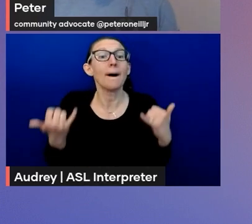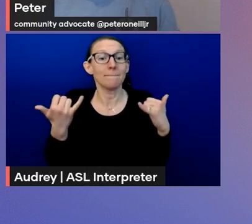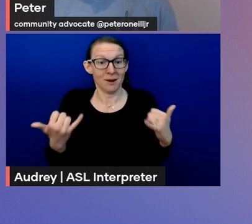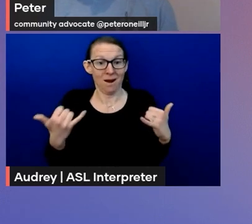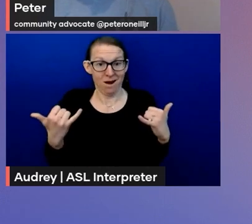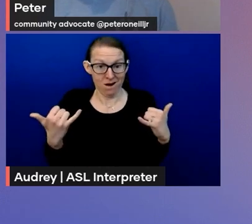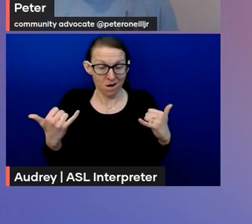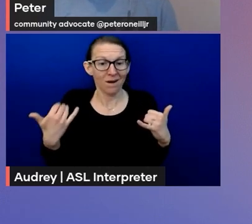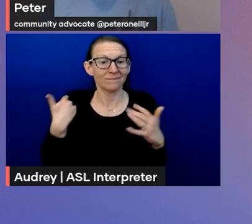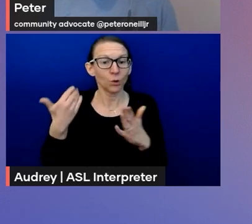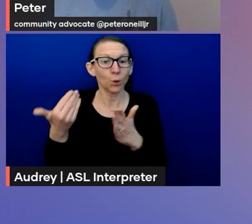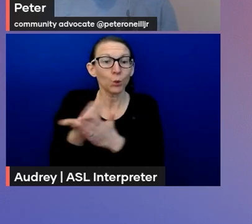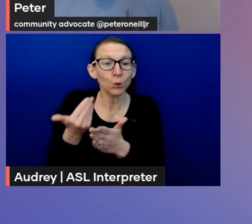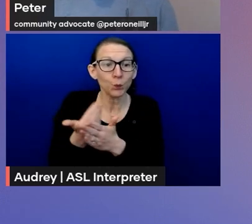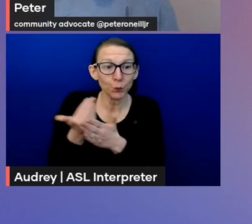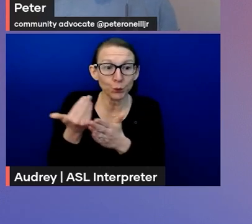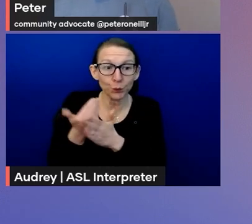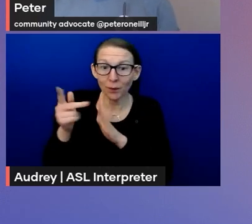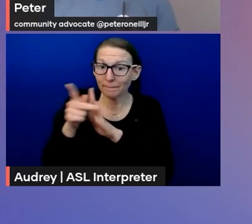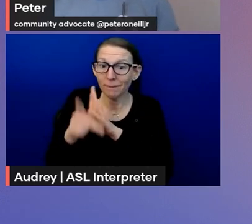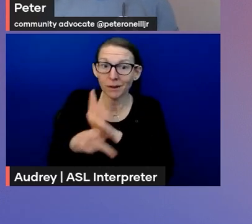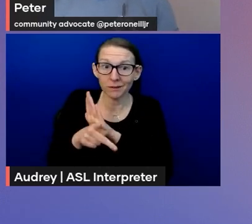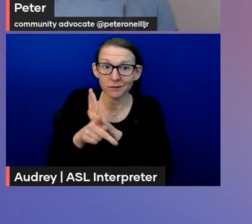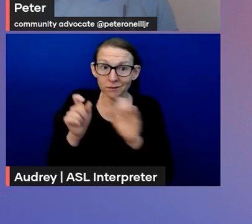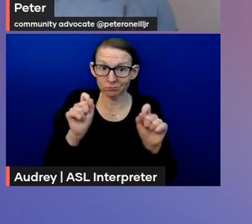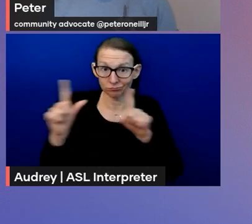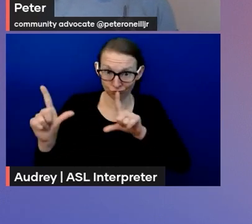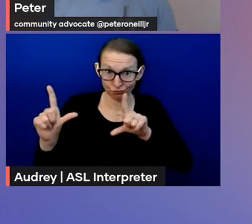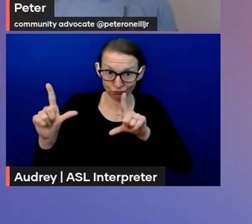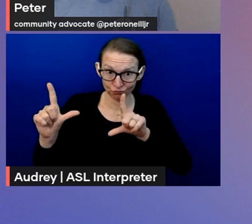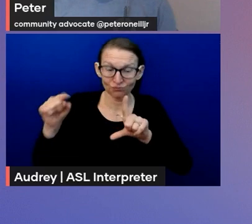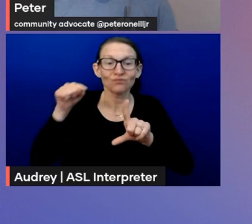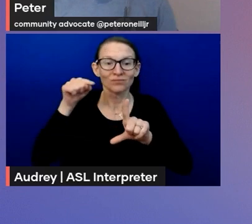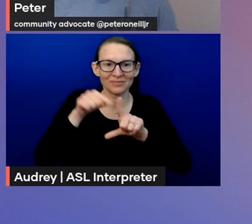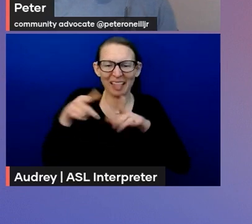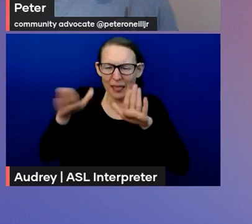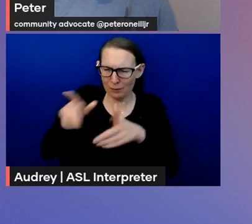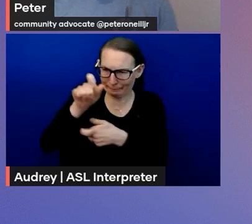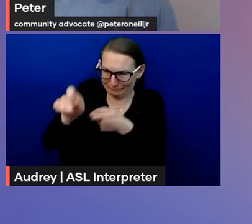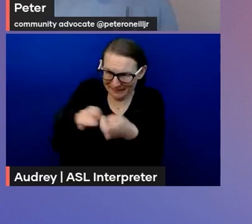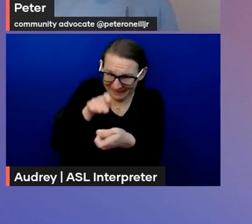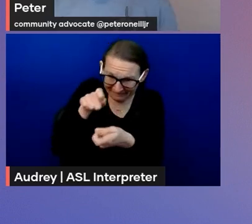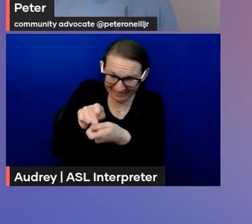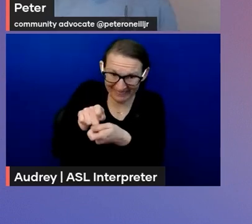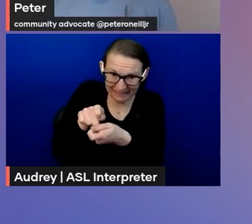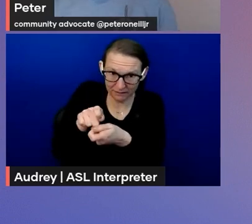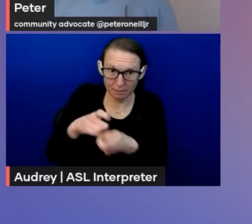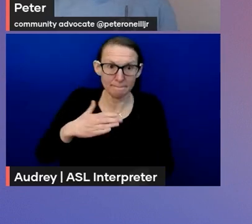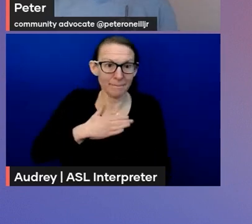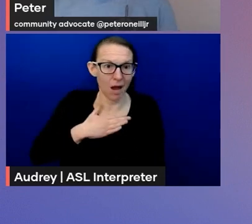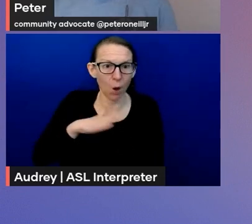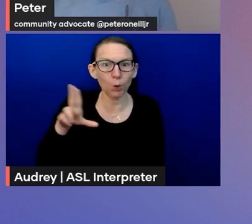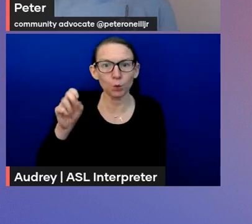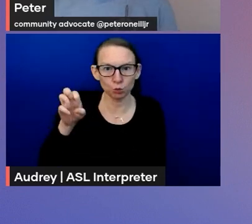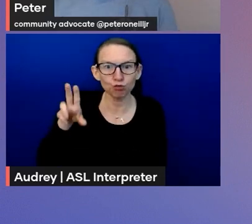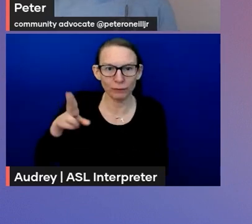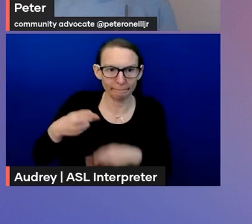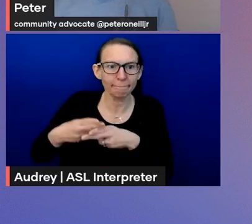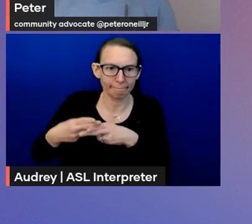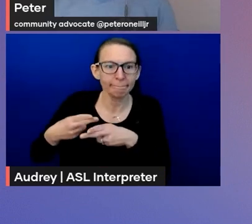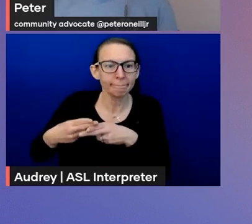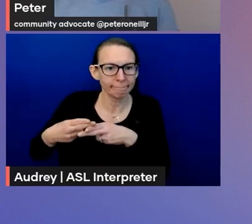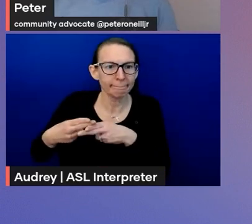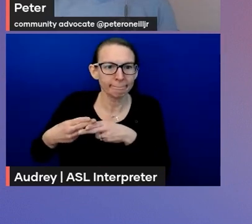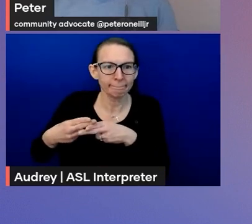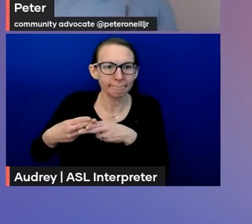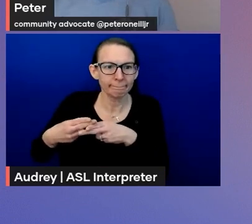new policy up, which is allowing very specifically my username,